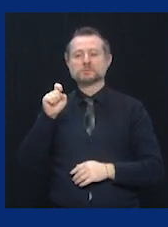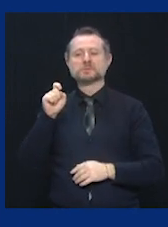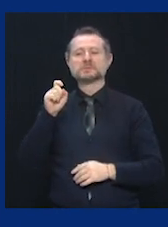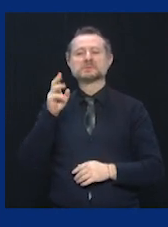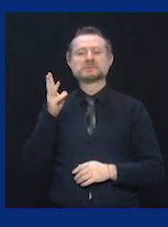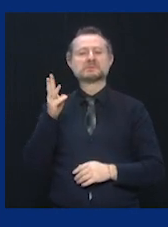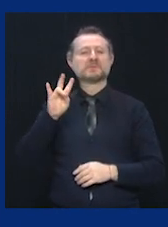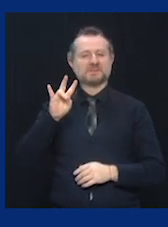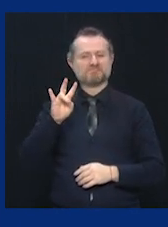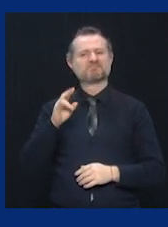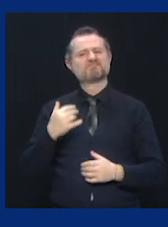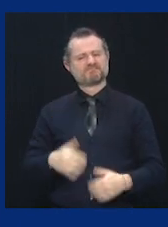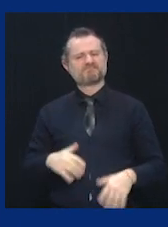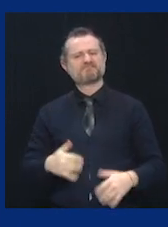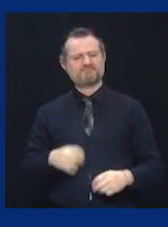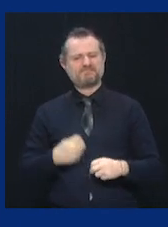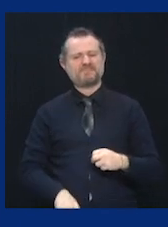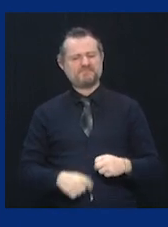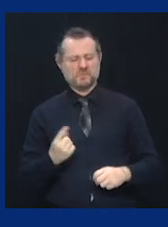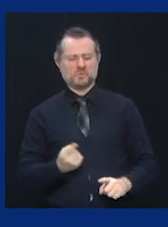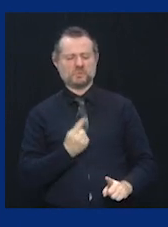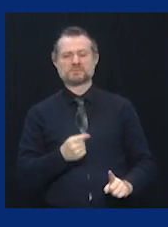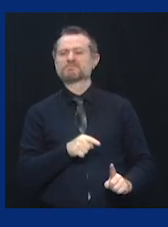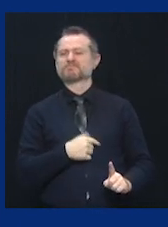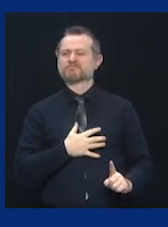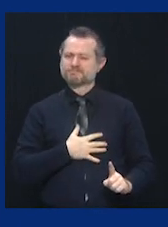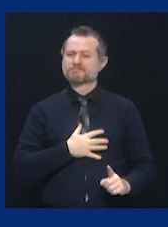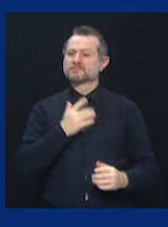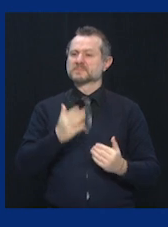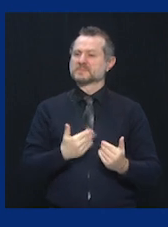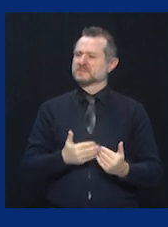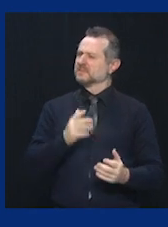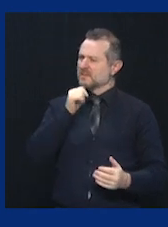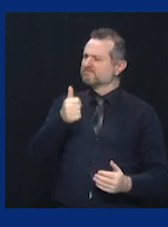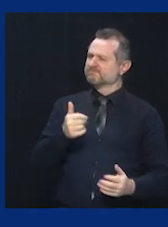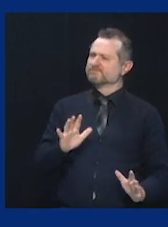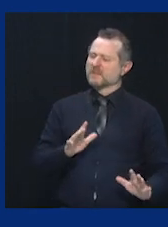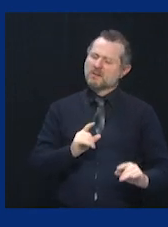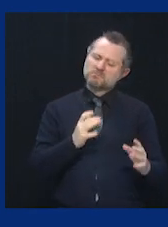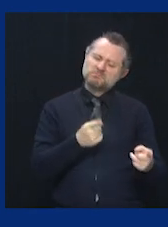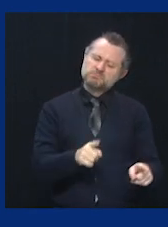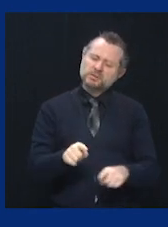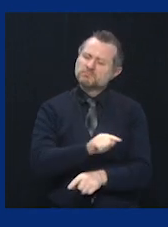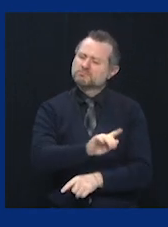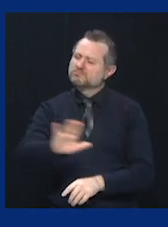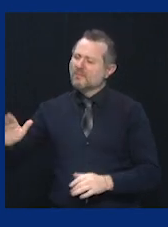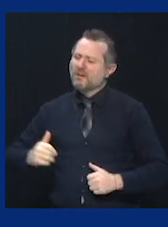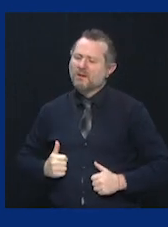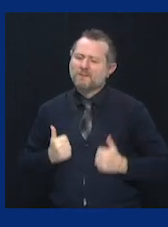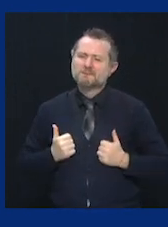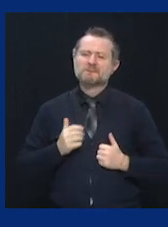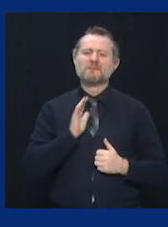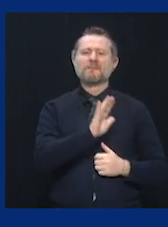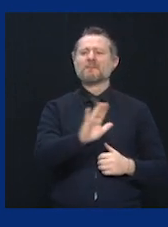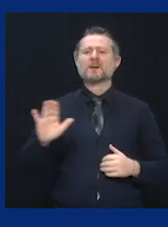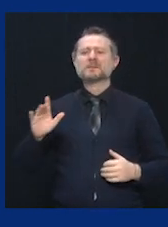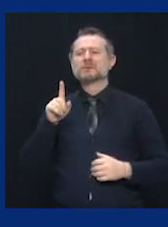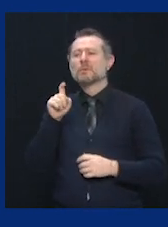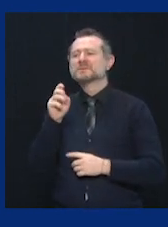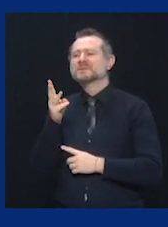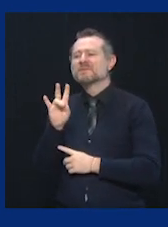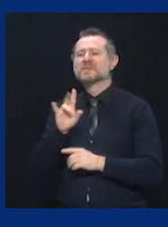that's 167 lives, that's 167 families, it's